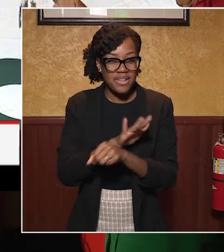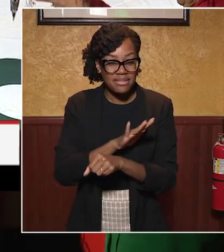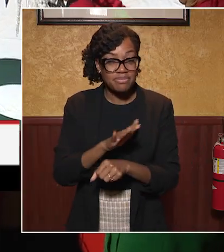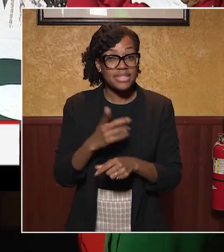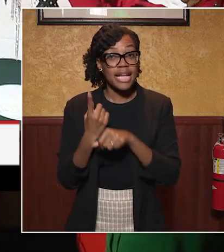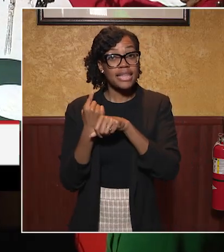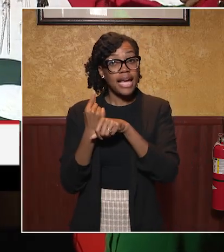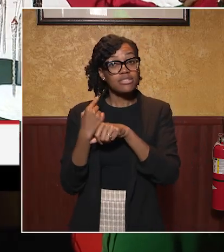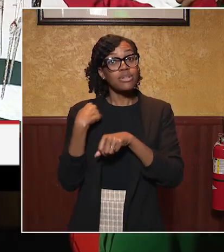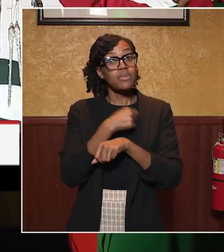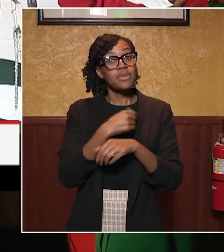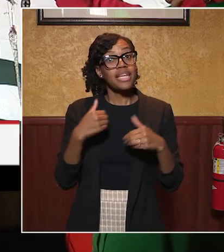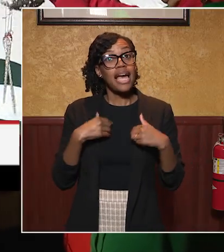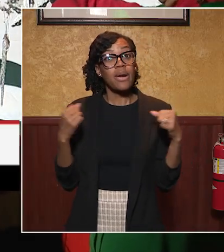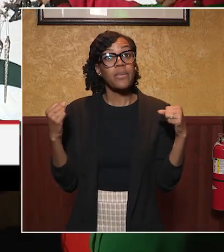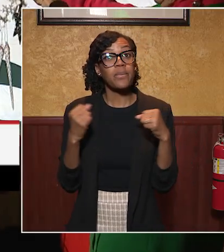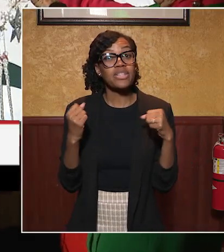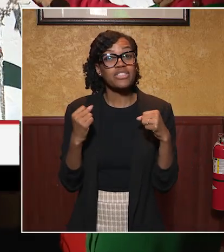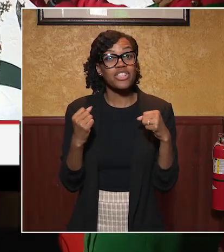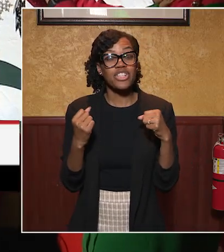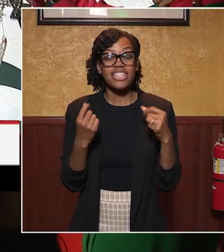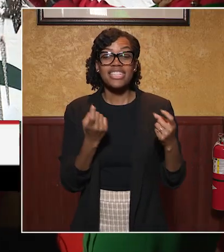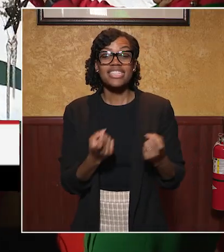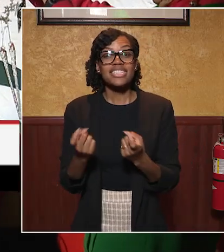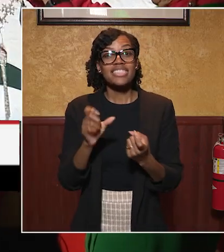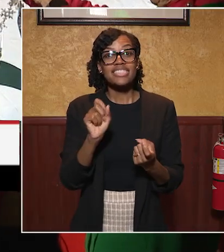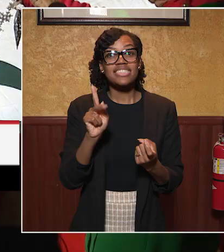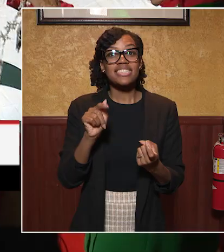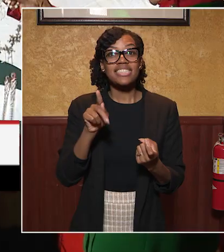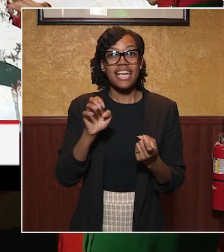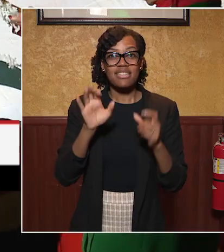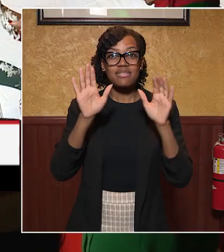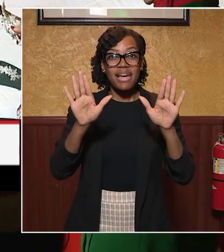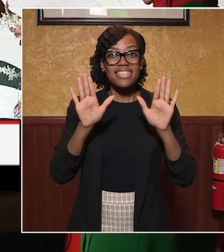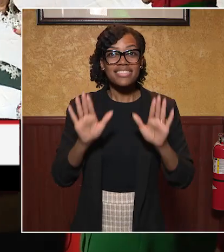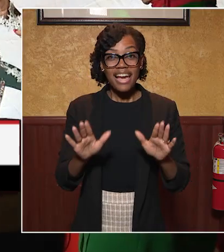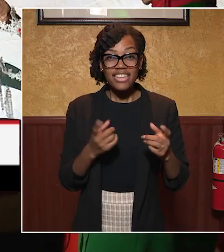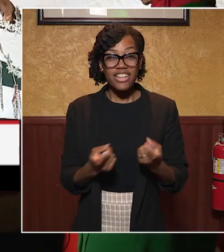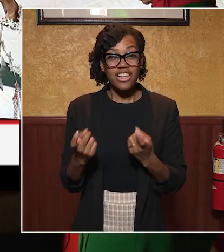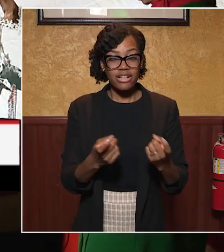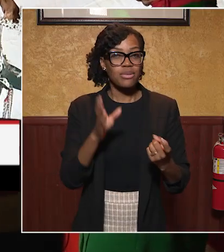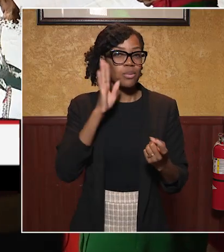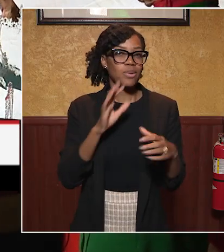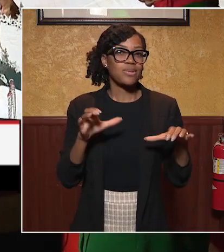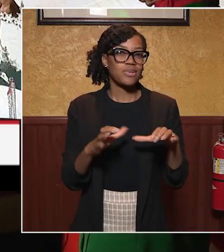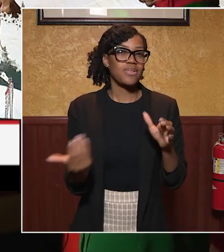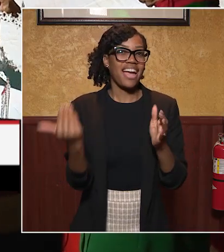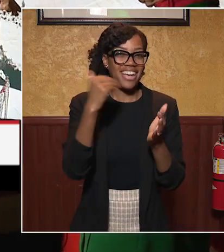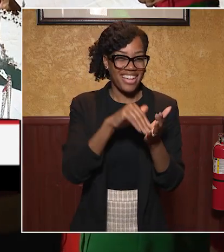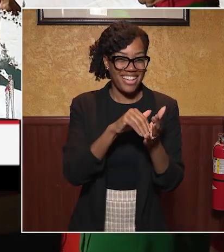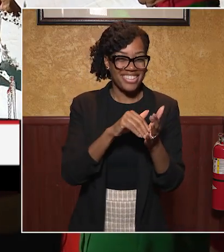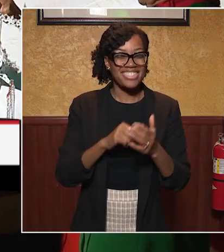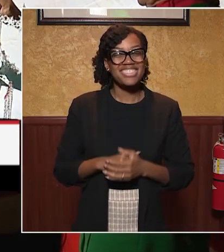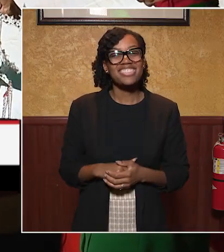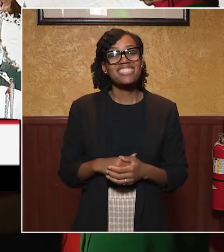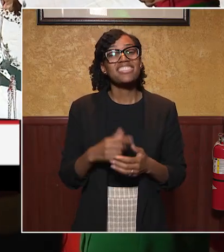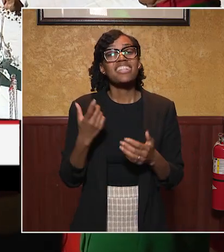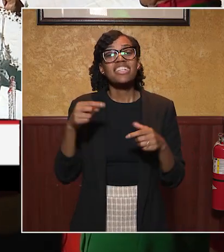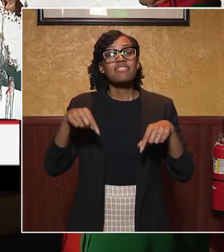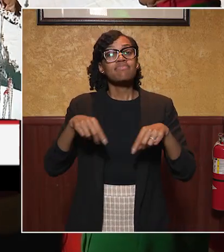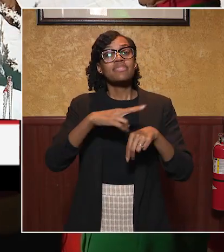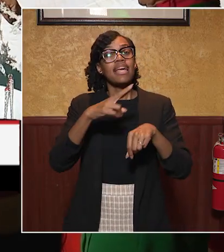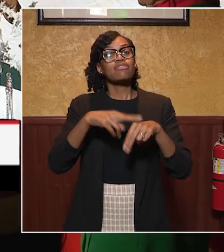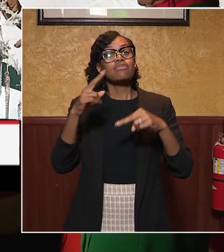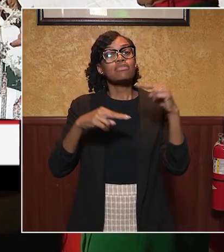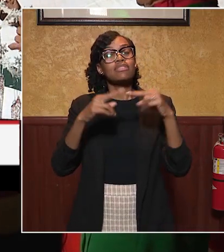Skate Spectacular, which we'll be hosting again. At the Building Museum, we like to build things better and